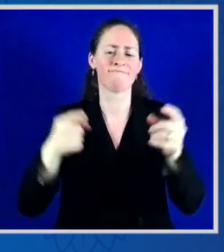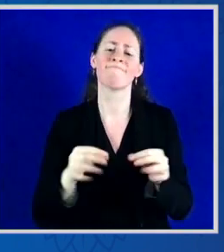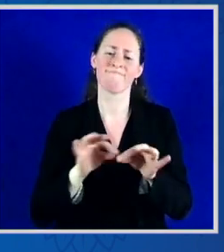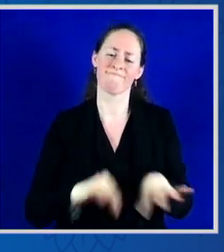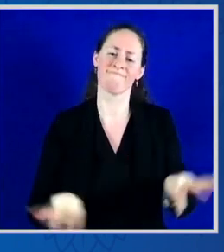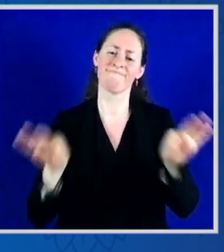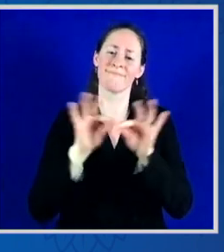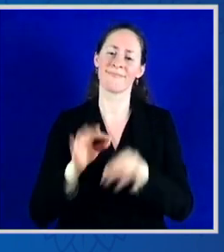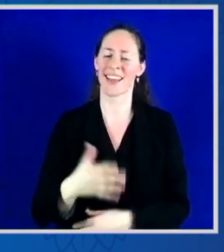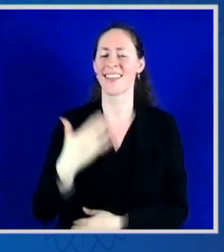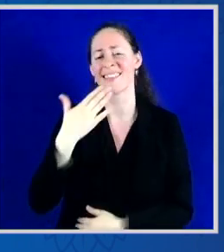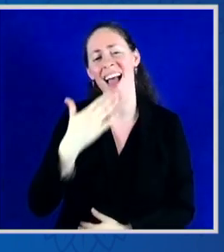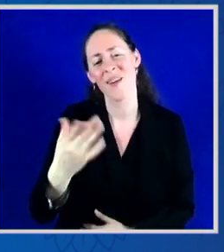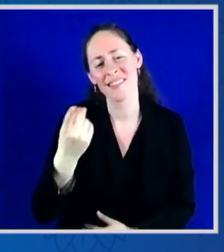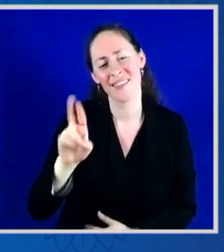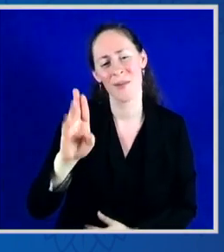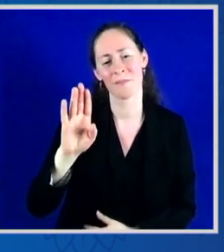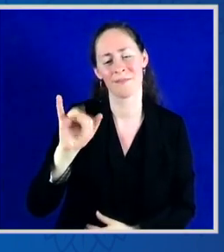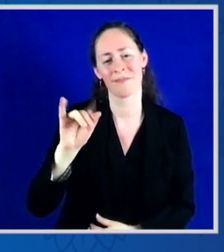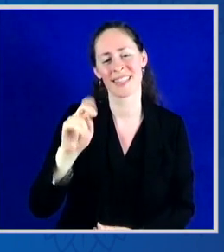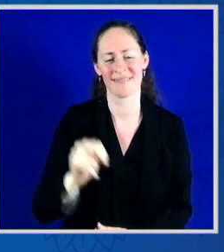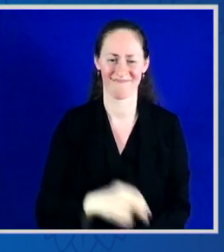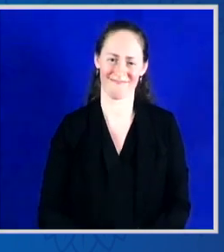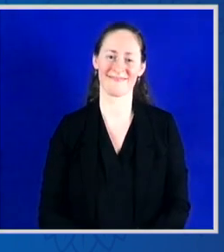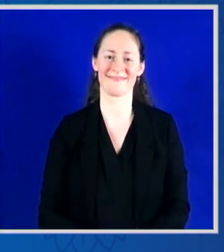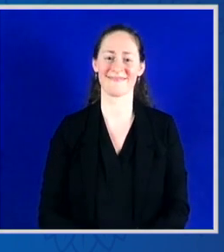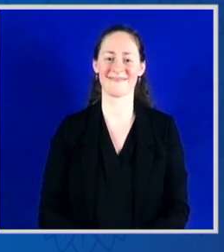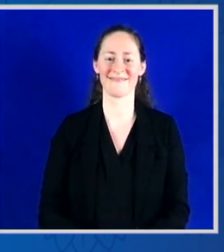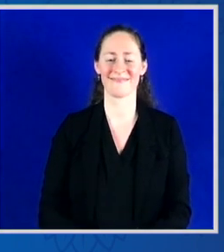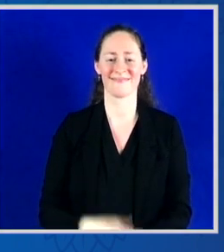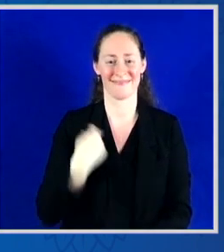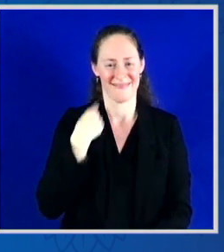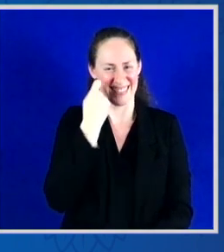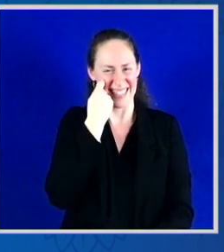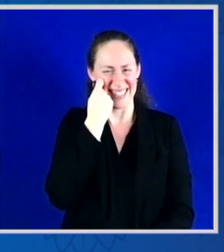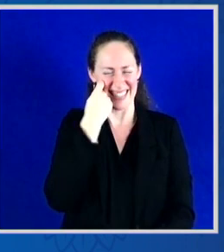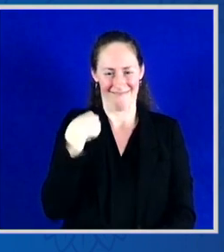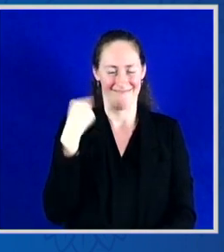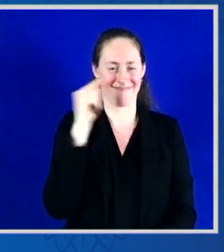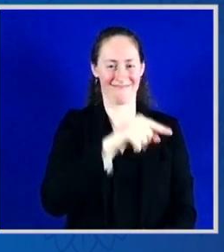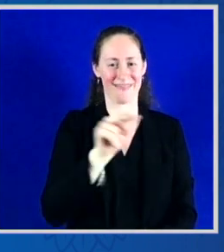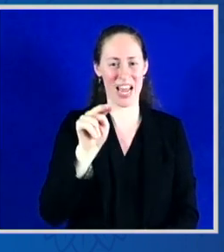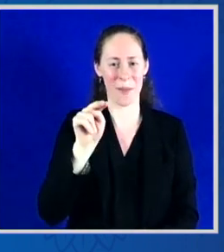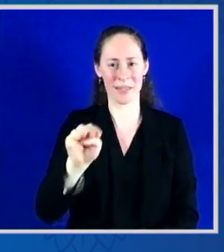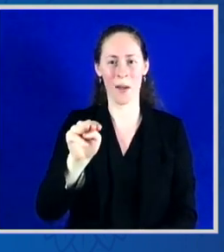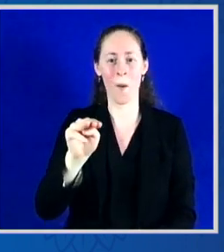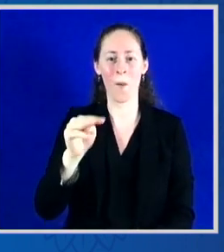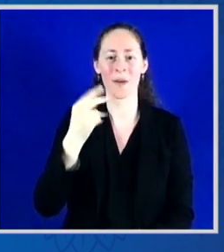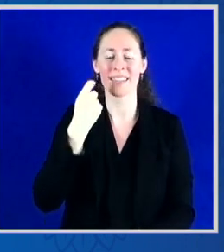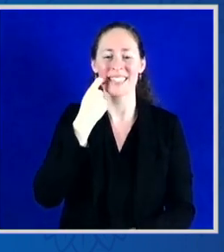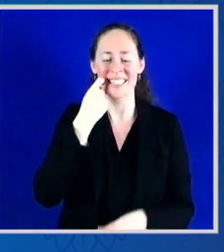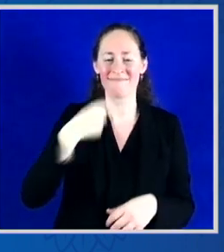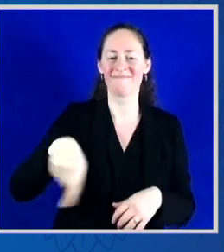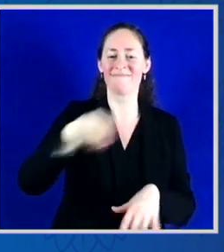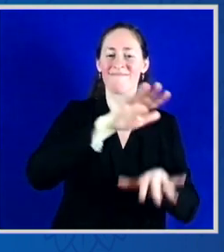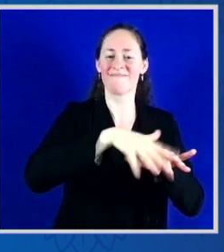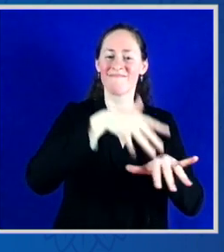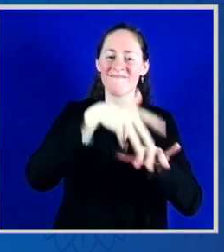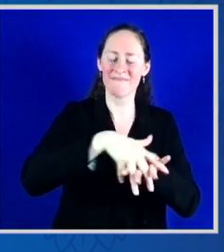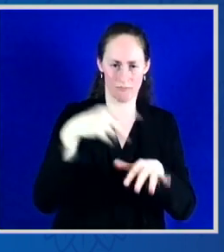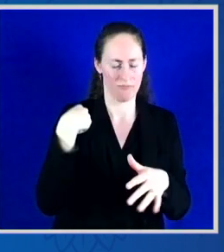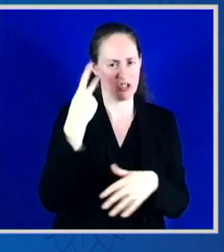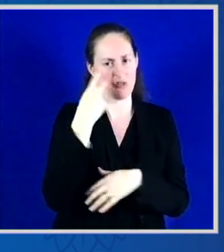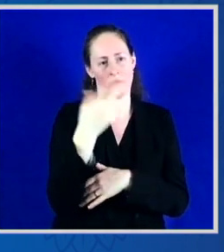I was just in Navajo Nation in New Mexico just a couple days ago, and I saw the need for broadband because